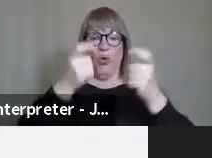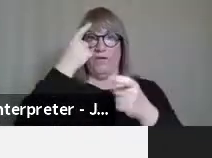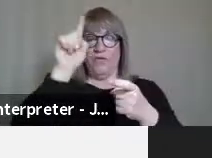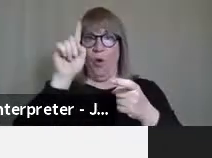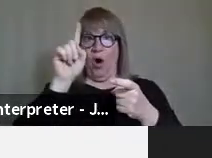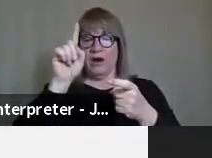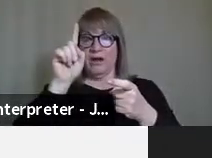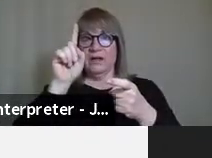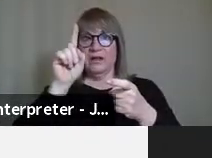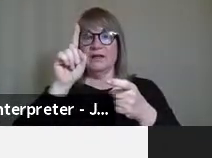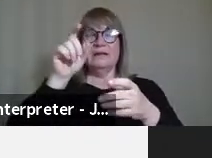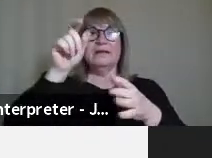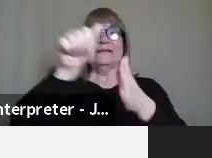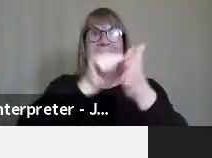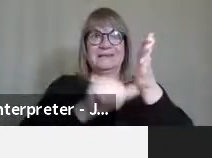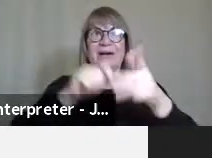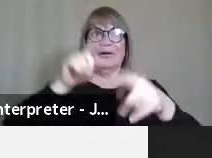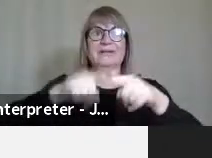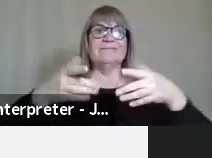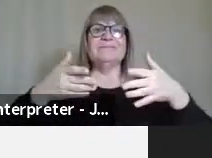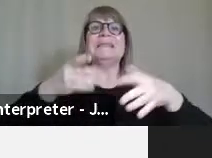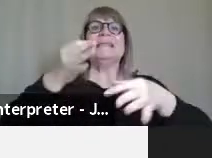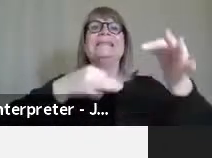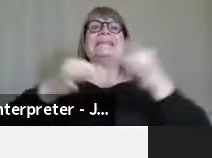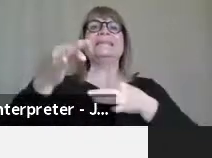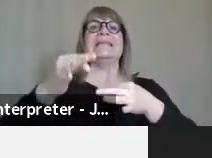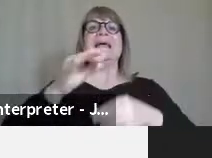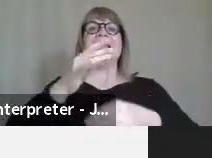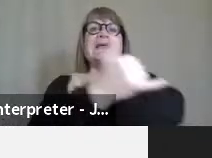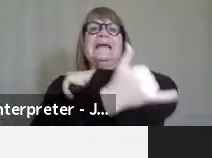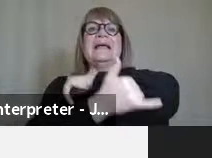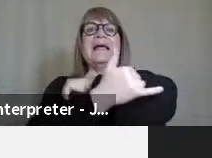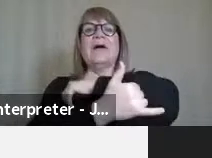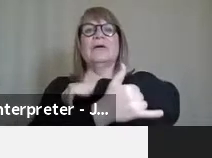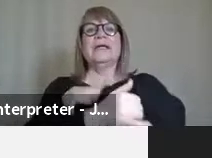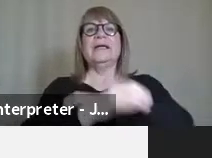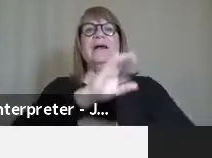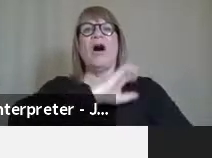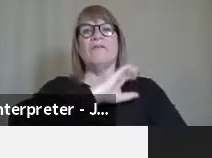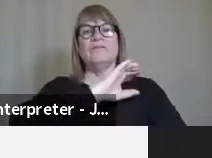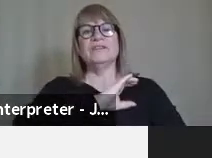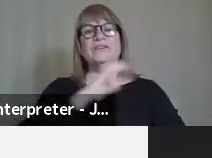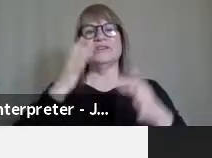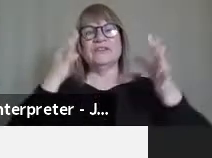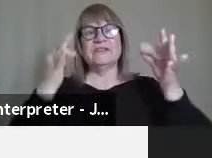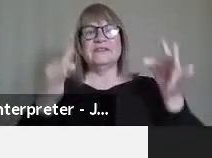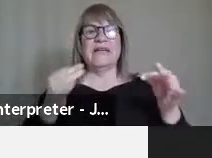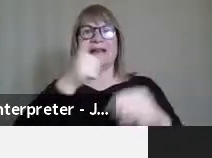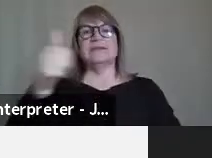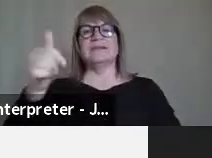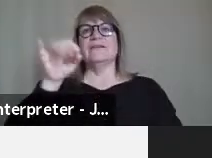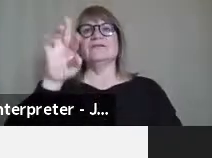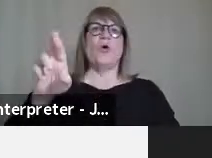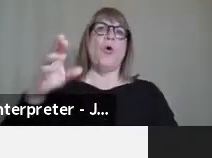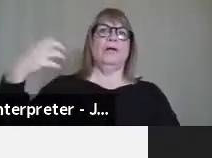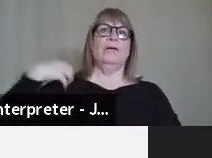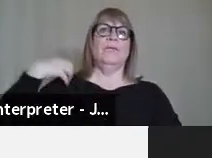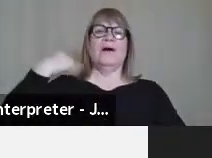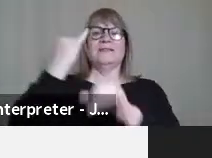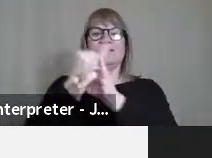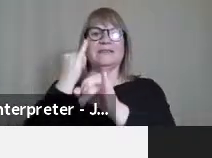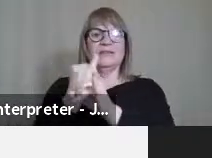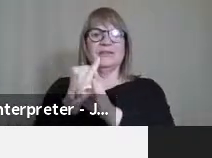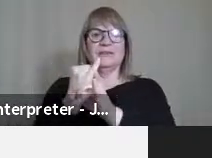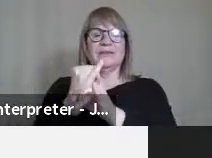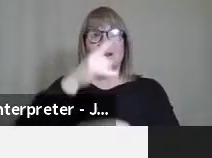instead it was left up to county probate officers and the heads of institute of individual institutions because of that we only have about a